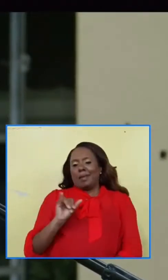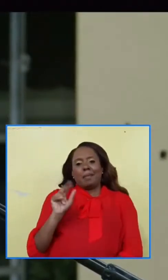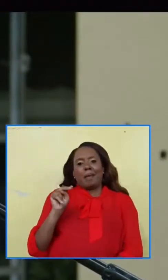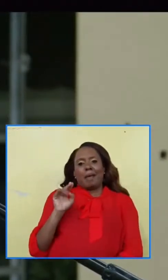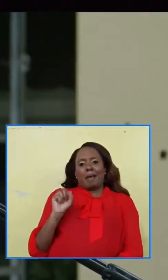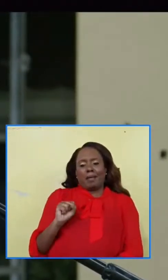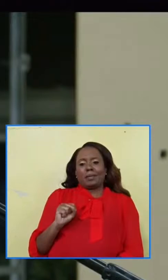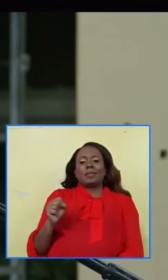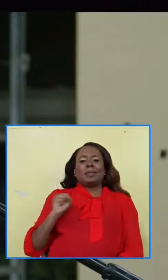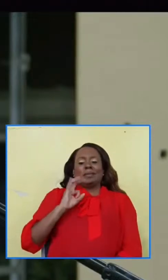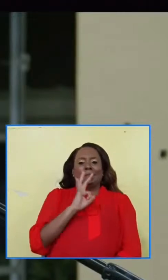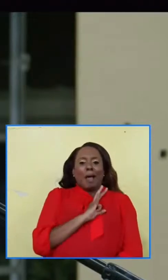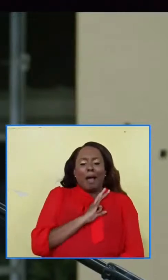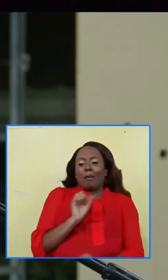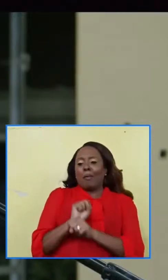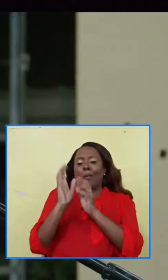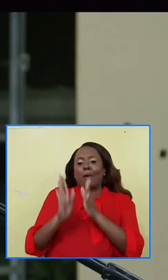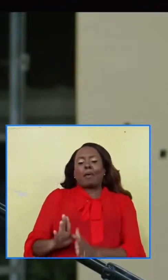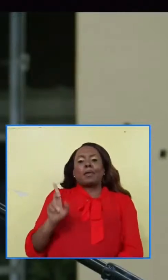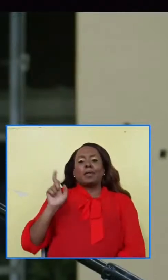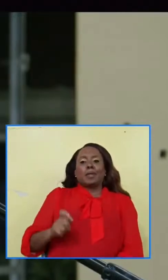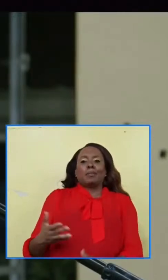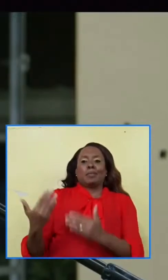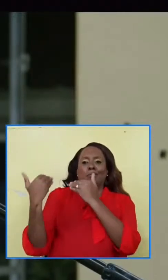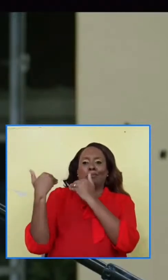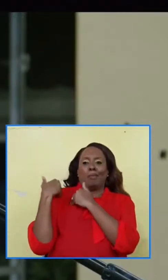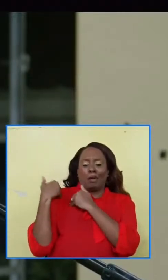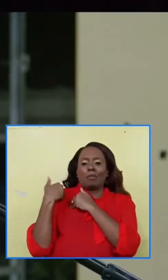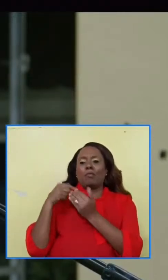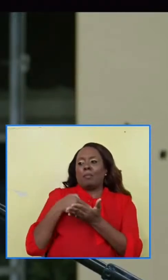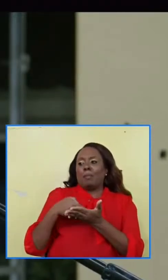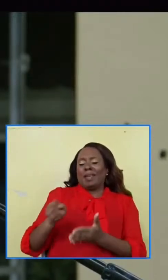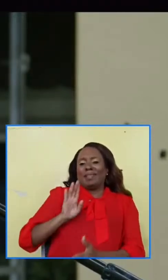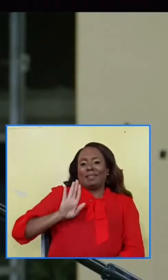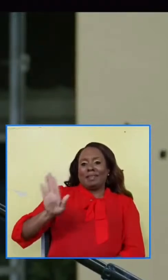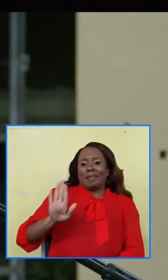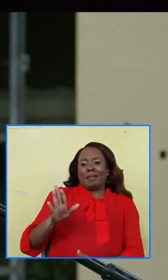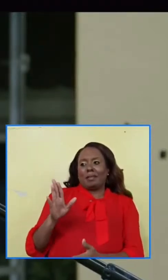situation. Likewise, I think the NIS should work the same way,